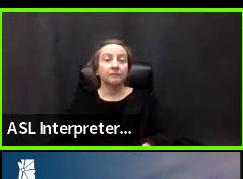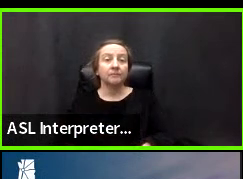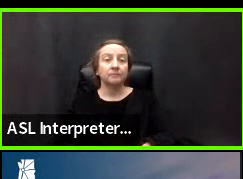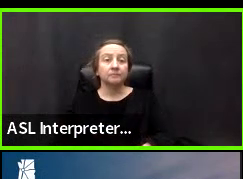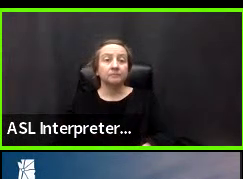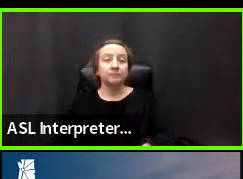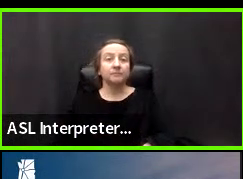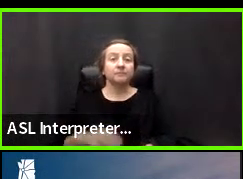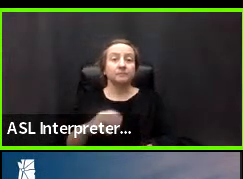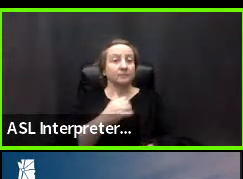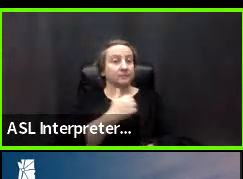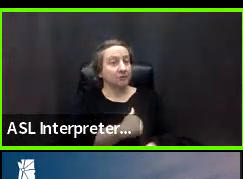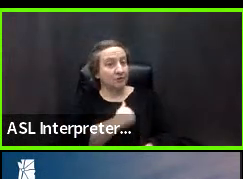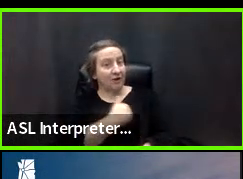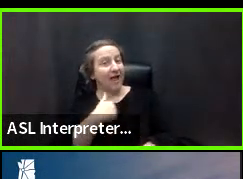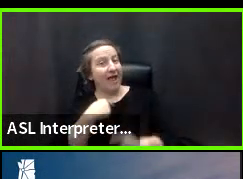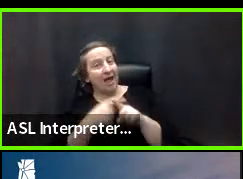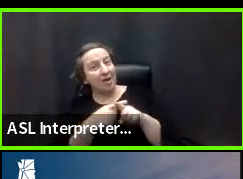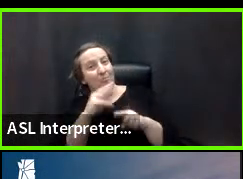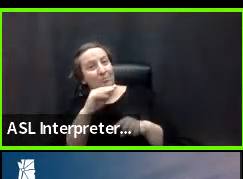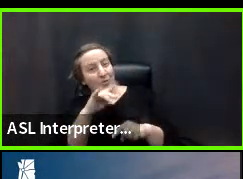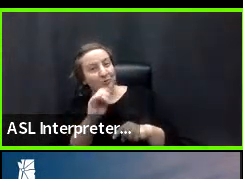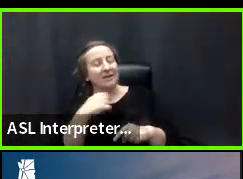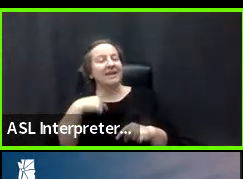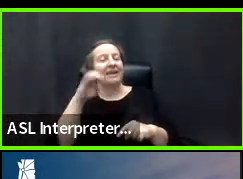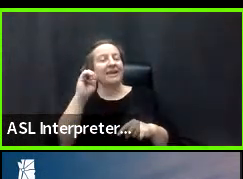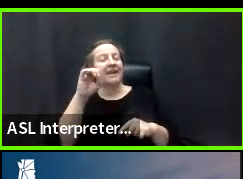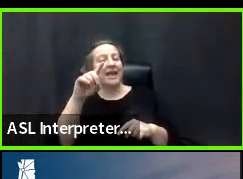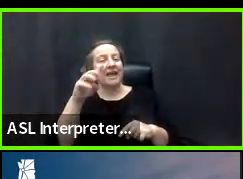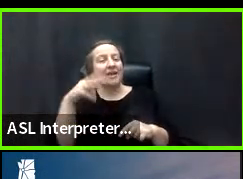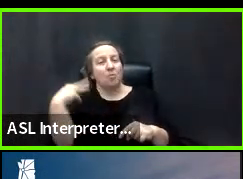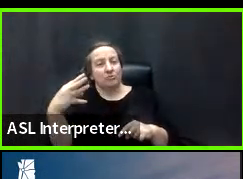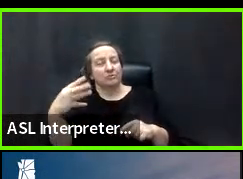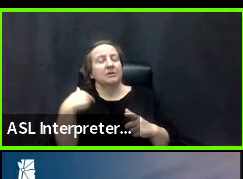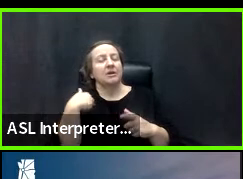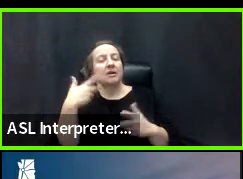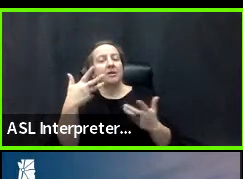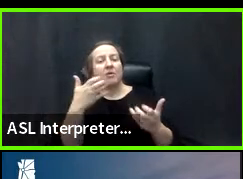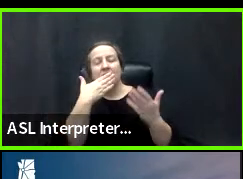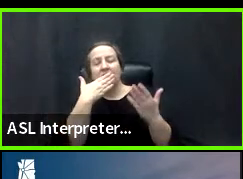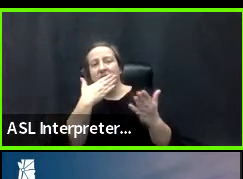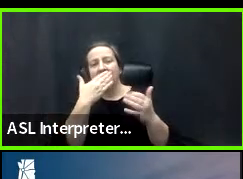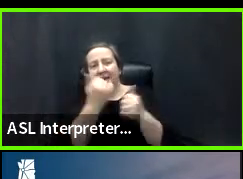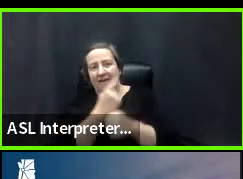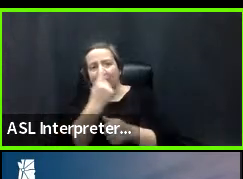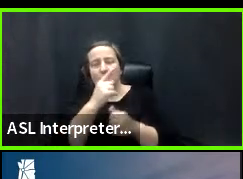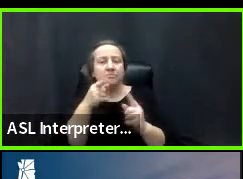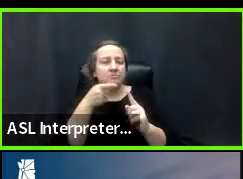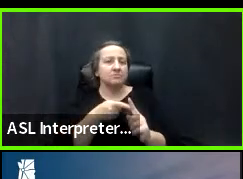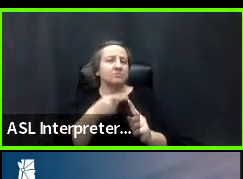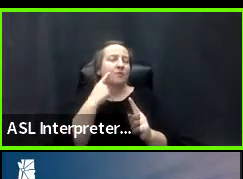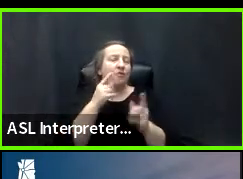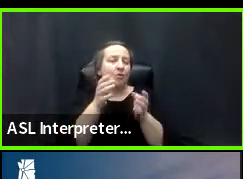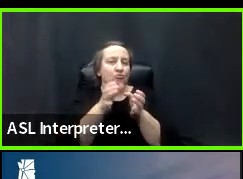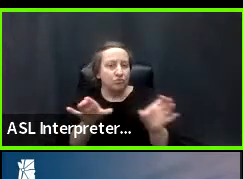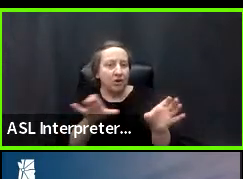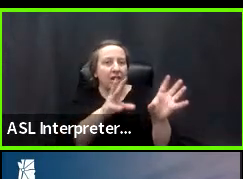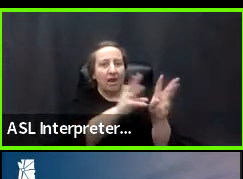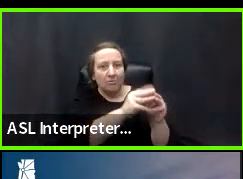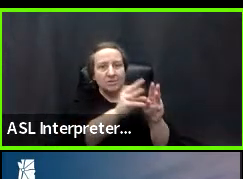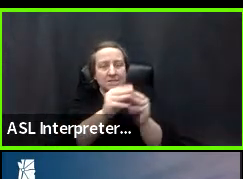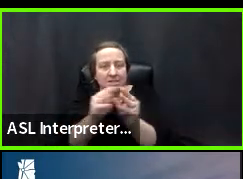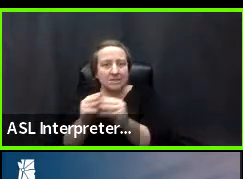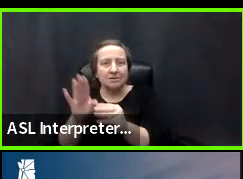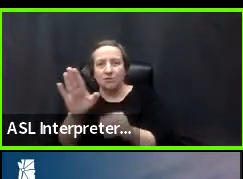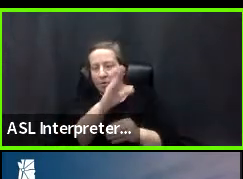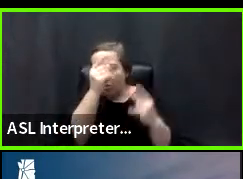Okay. Sorry, I was muted. Ed Washington, just want to thank everybody, particularly for all of the breakout sessions, all your thoughts,